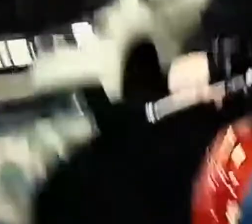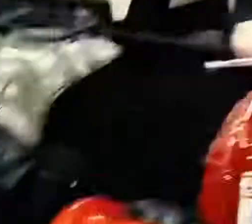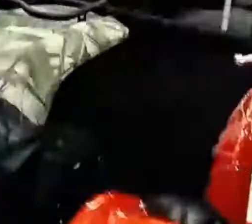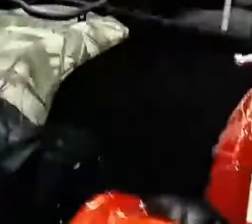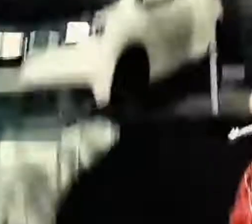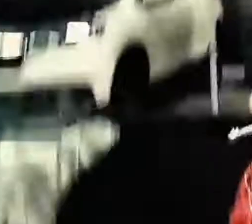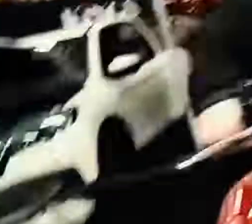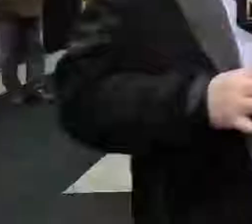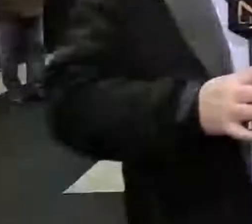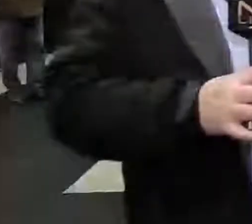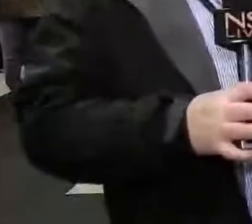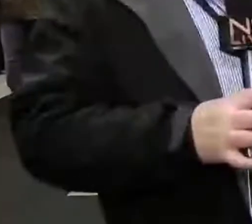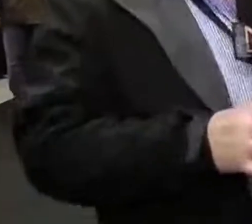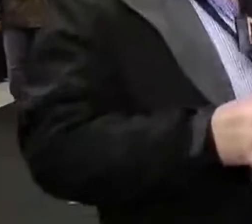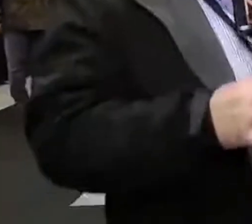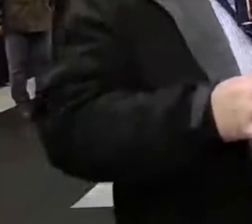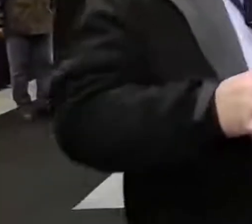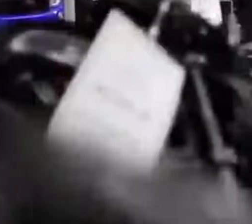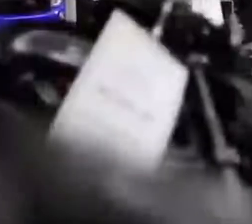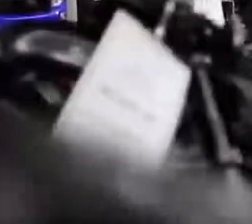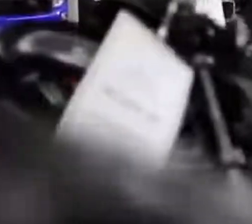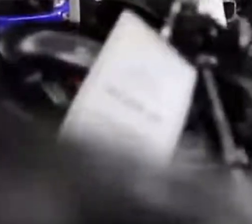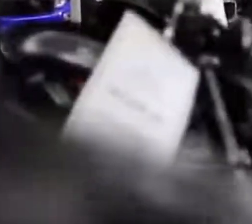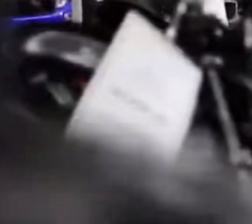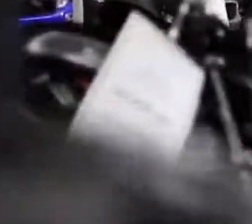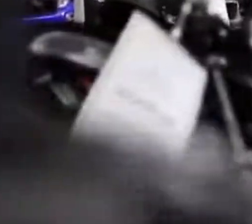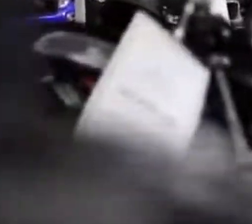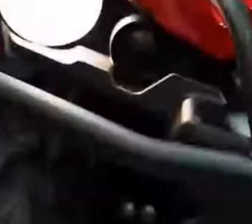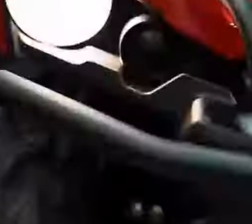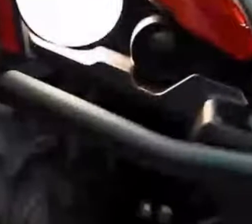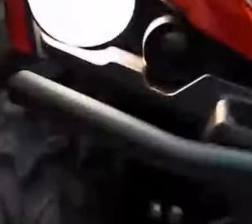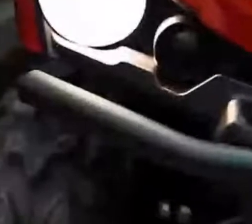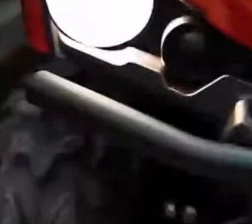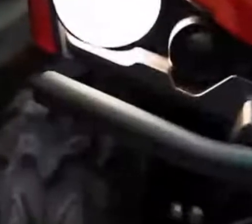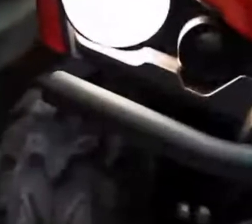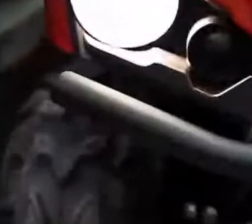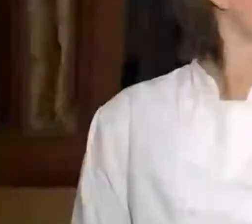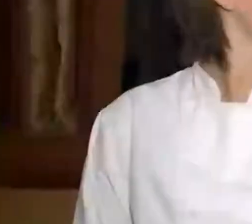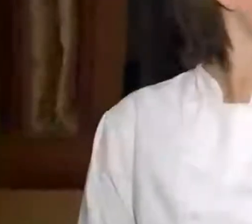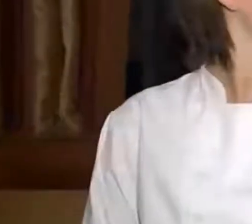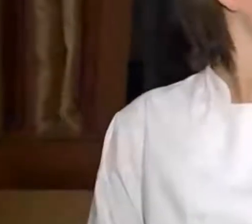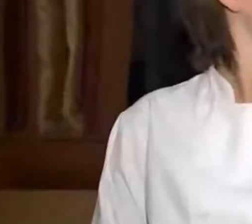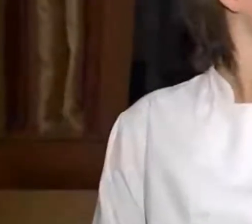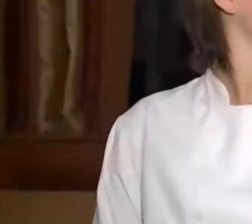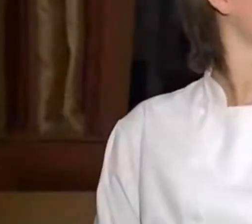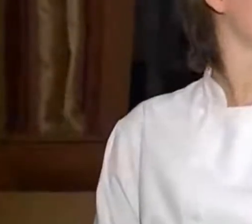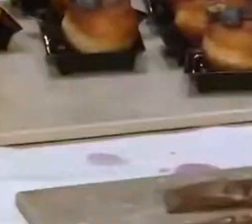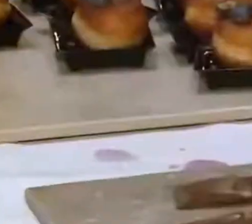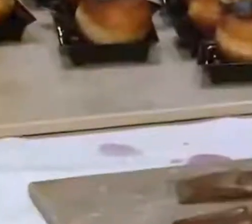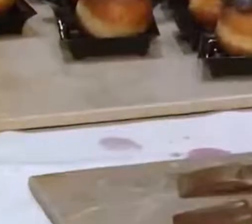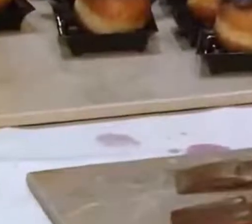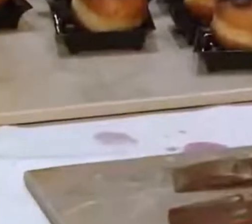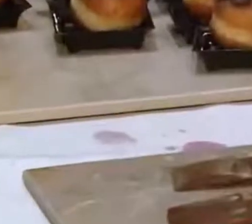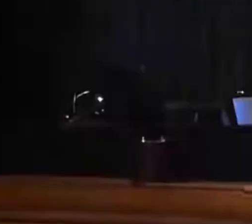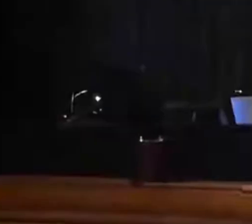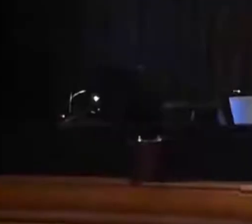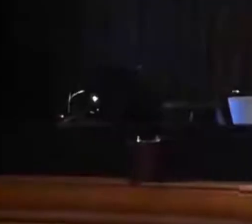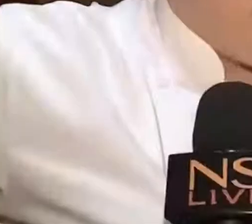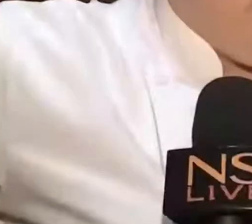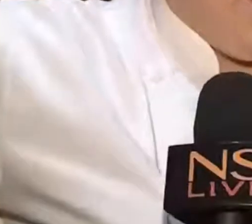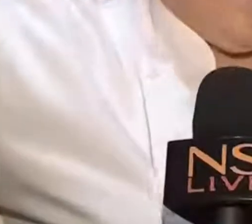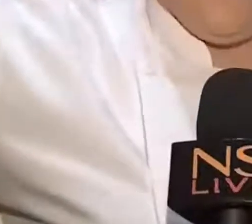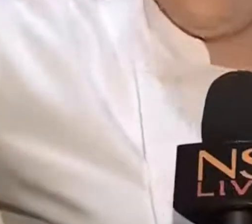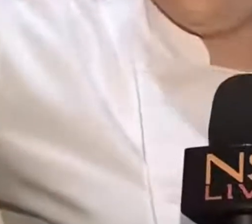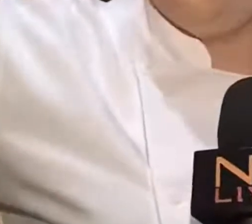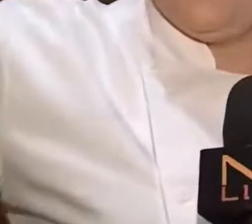Tires, the cleaners, accessories, anything you can imagine for your car or vehicle. They got it right here. And very delicious. Check it